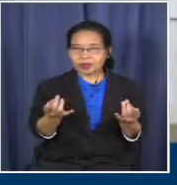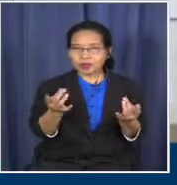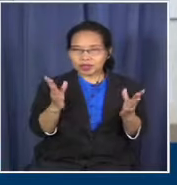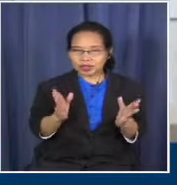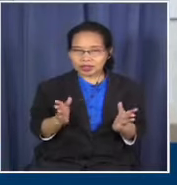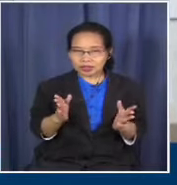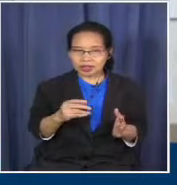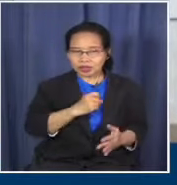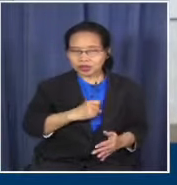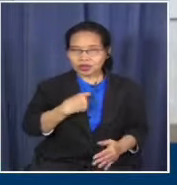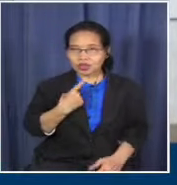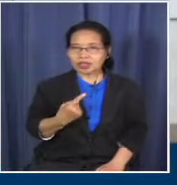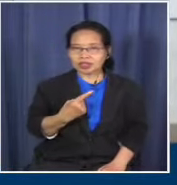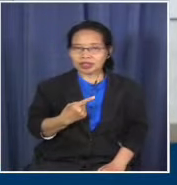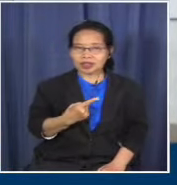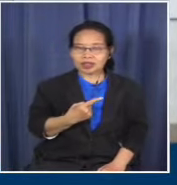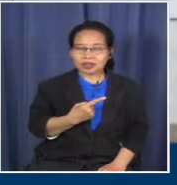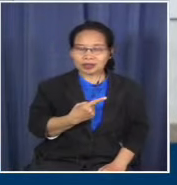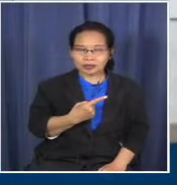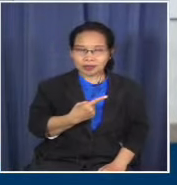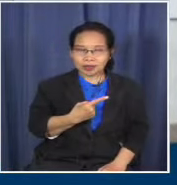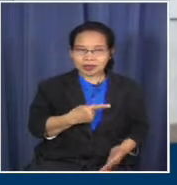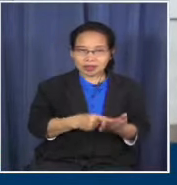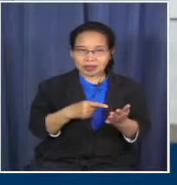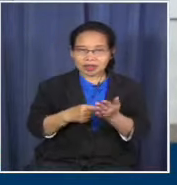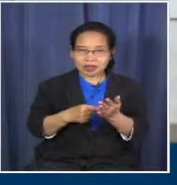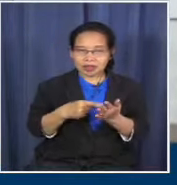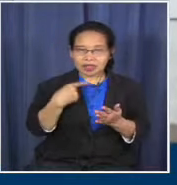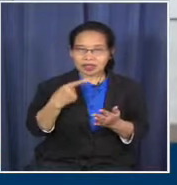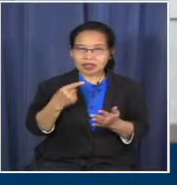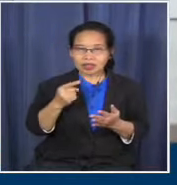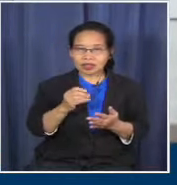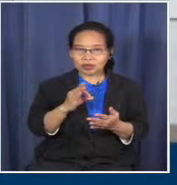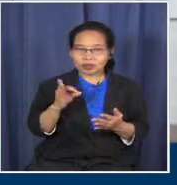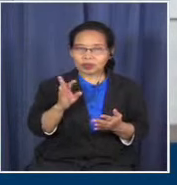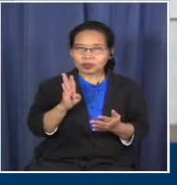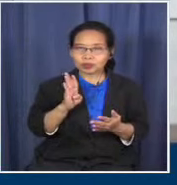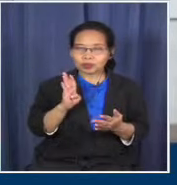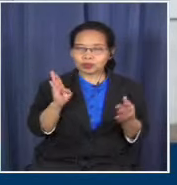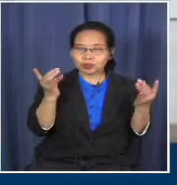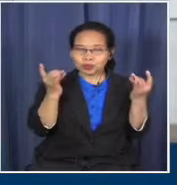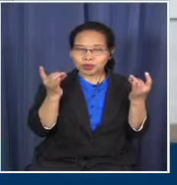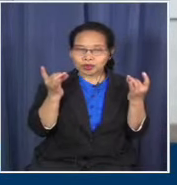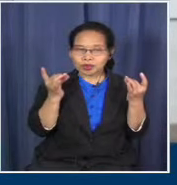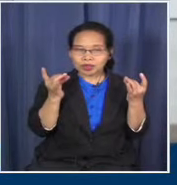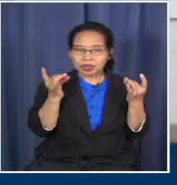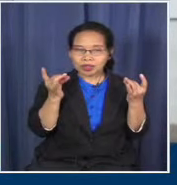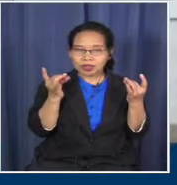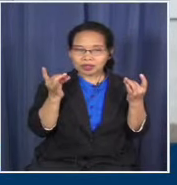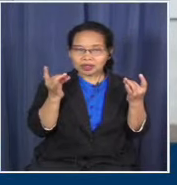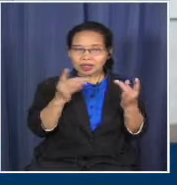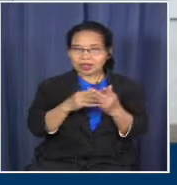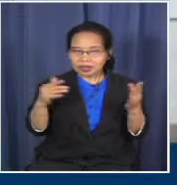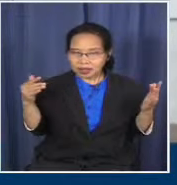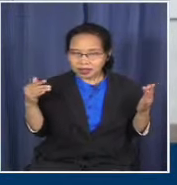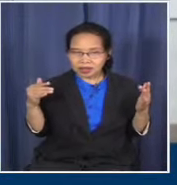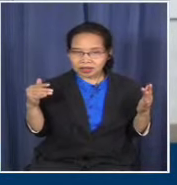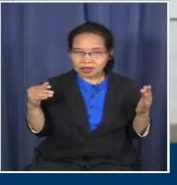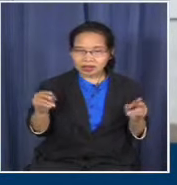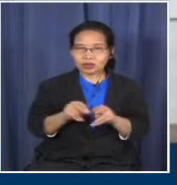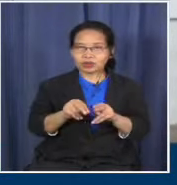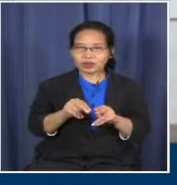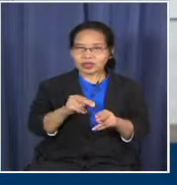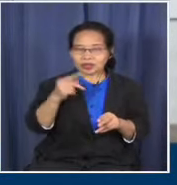So you see, and I'm sorry to say this, what Buddhists believe are sayings of